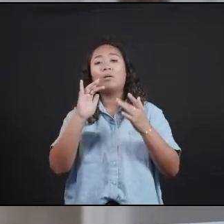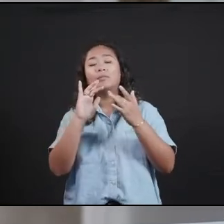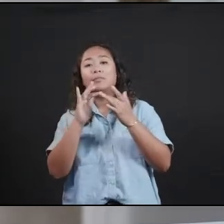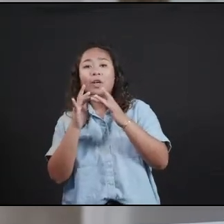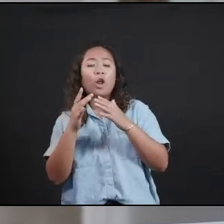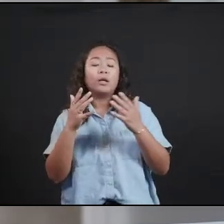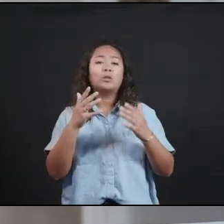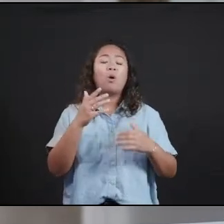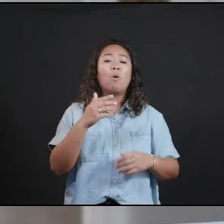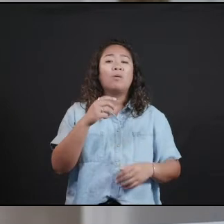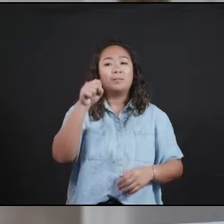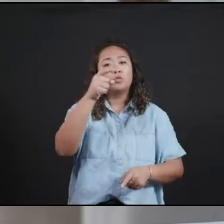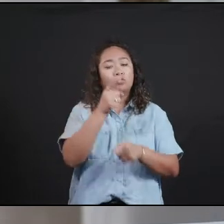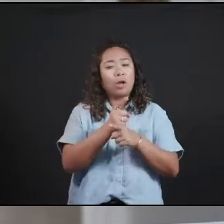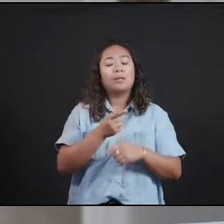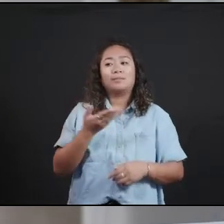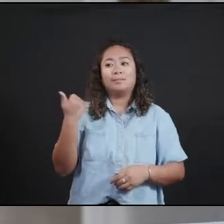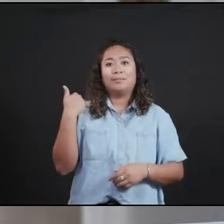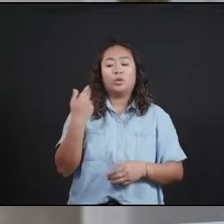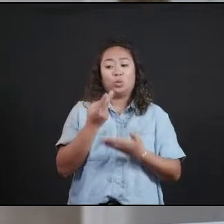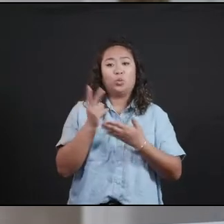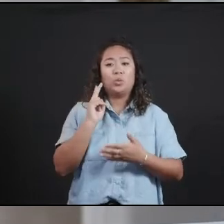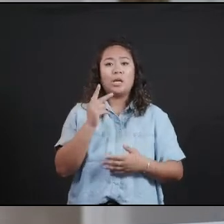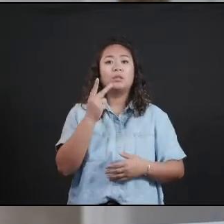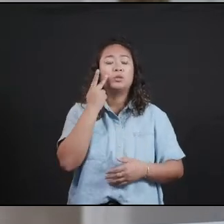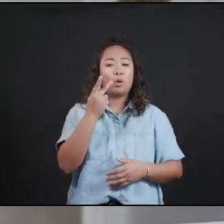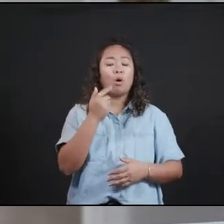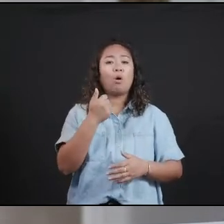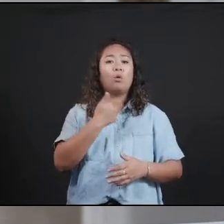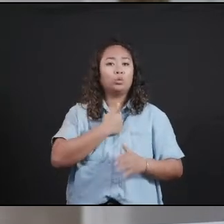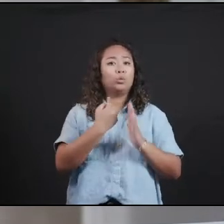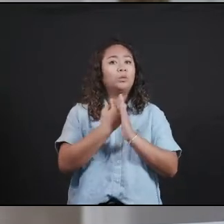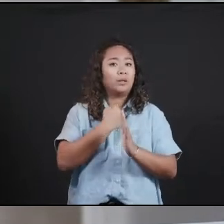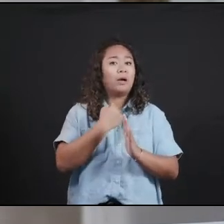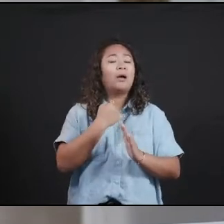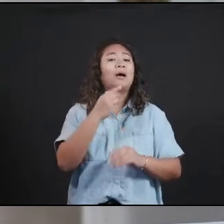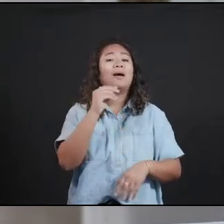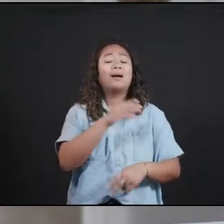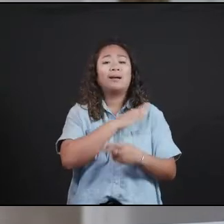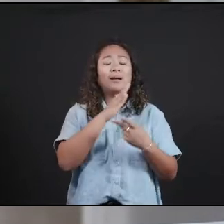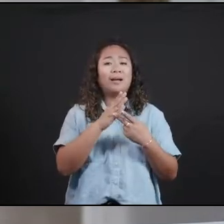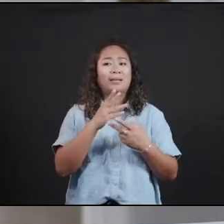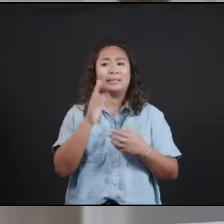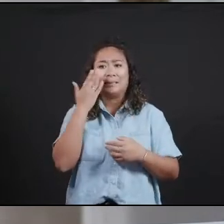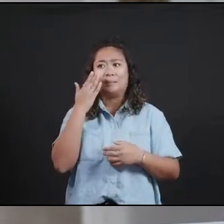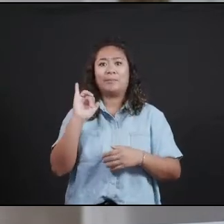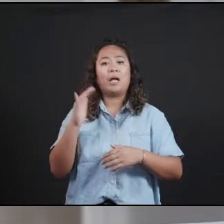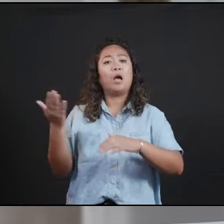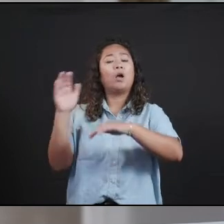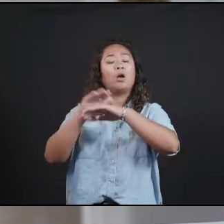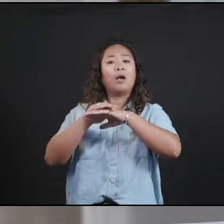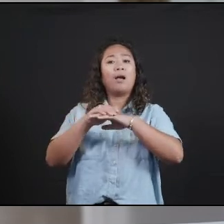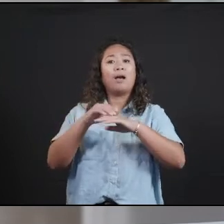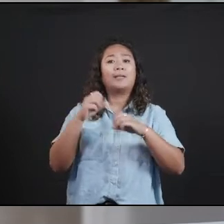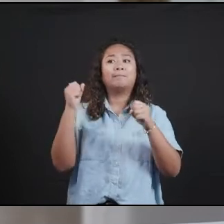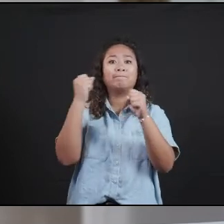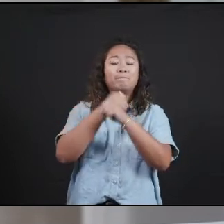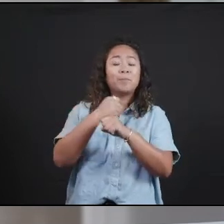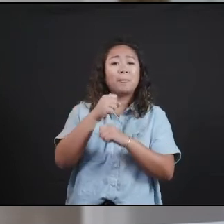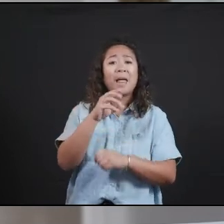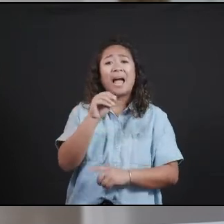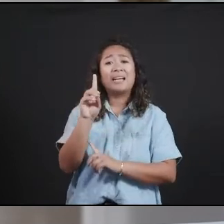DOH website, so you can go there after today and look for them. Our Division of Behavioral Health and Alcohol